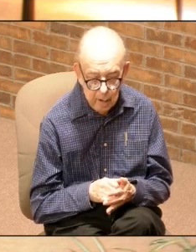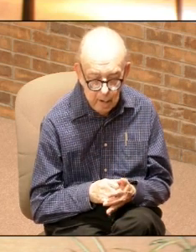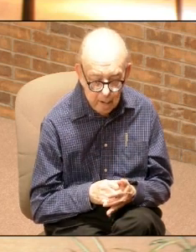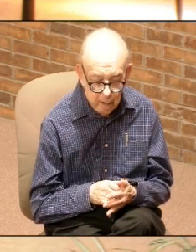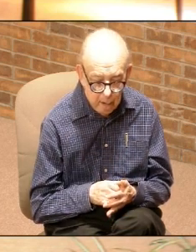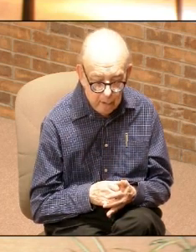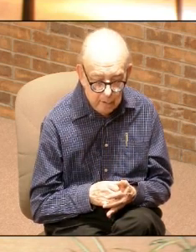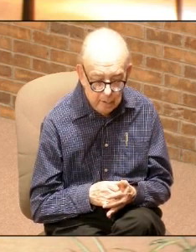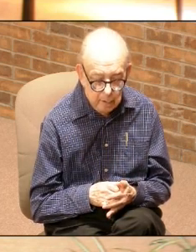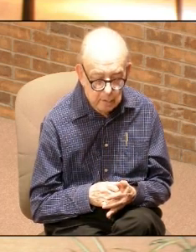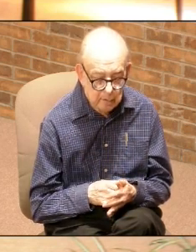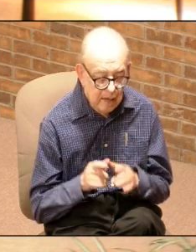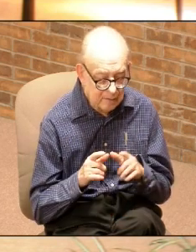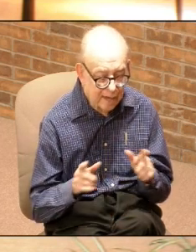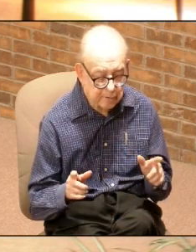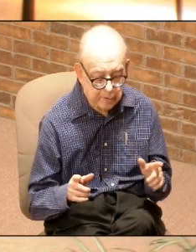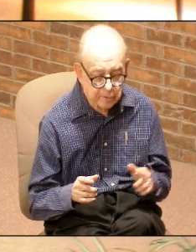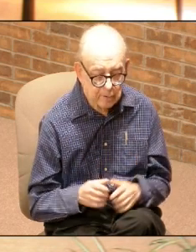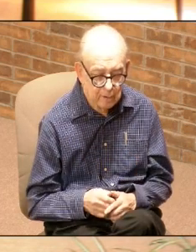certain language,